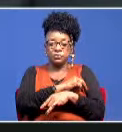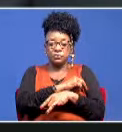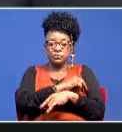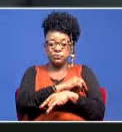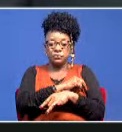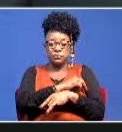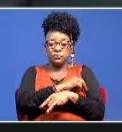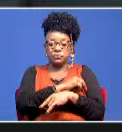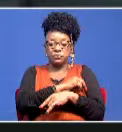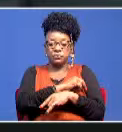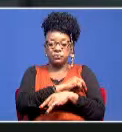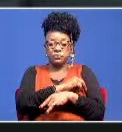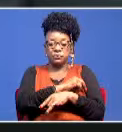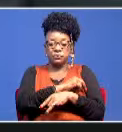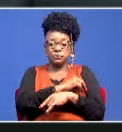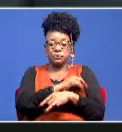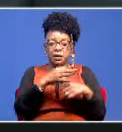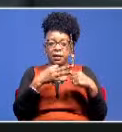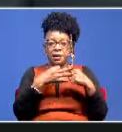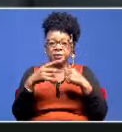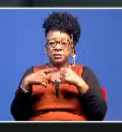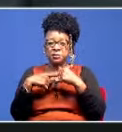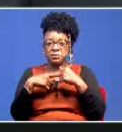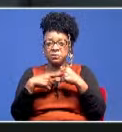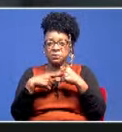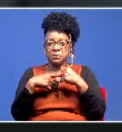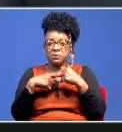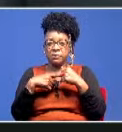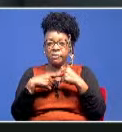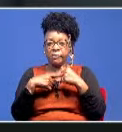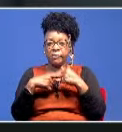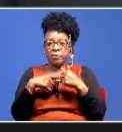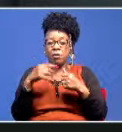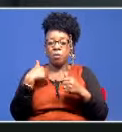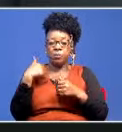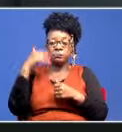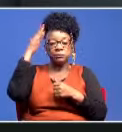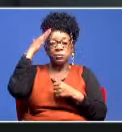and indeed 86, their whereabouts are known.